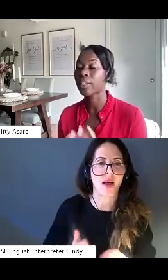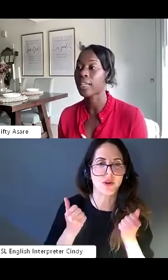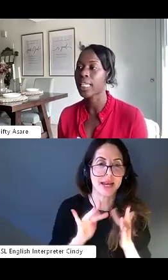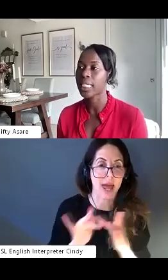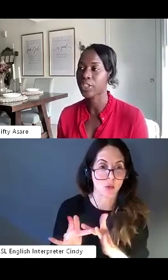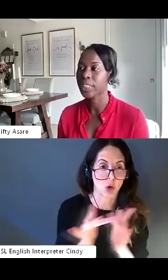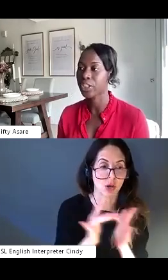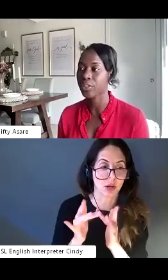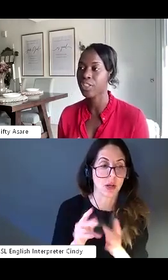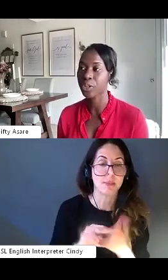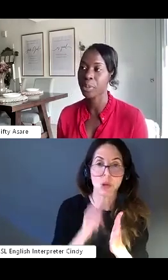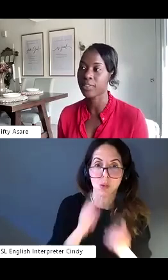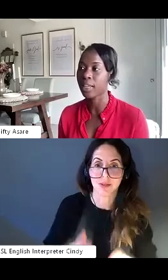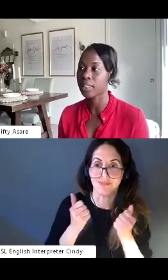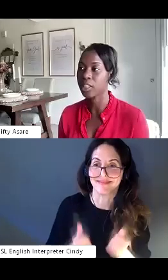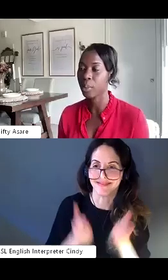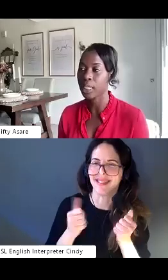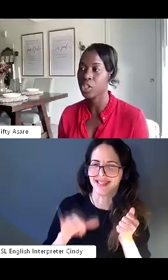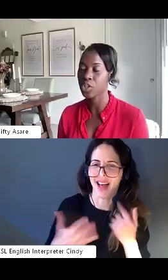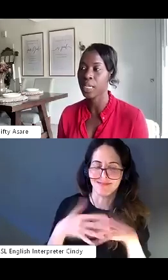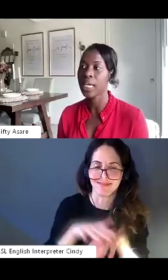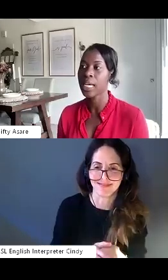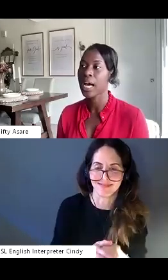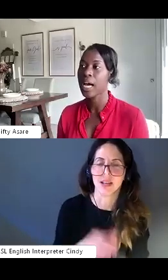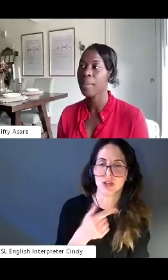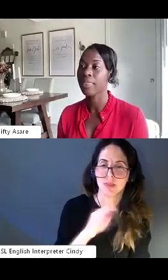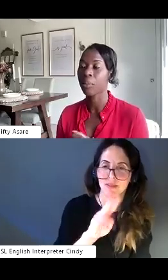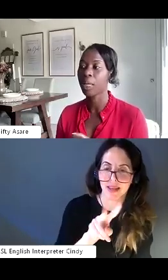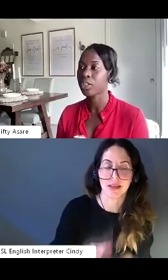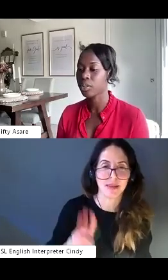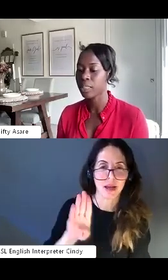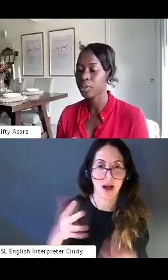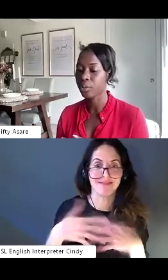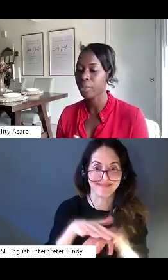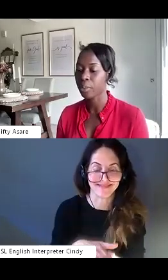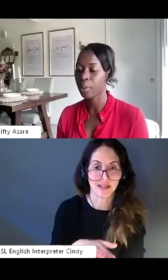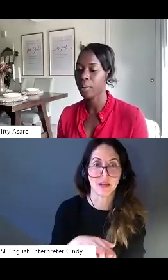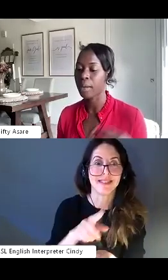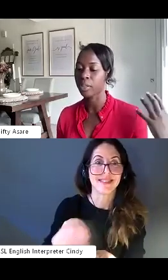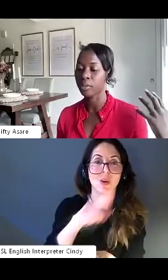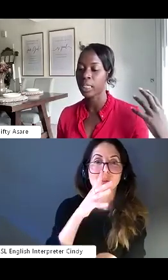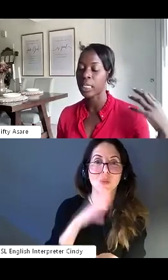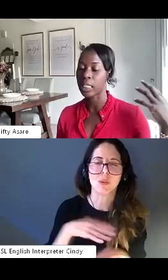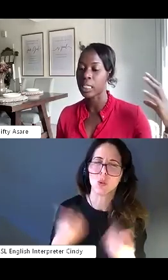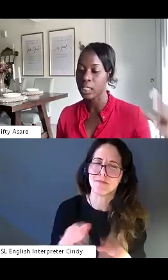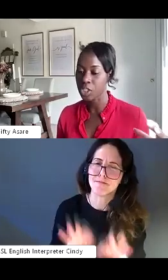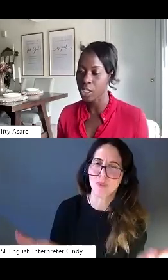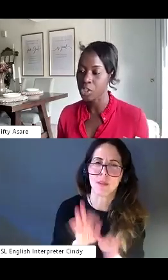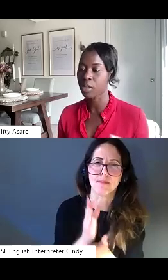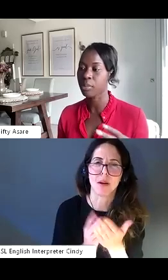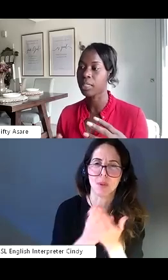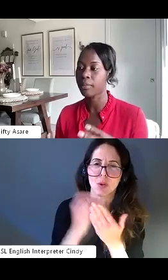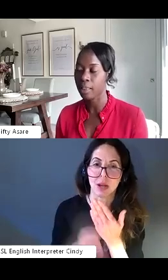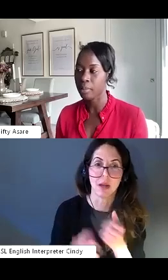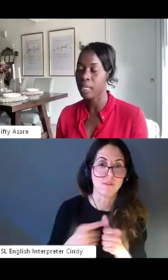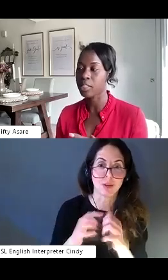that are living at the intersection of gender-based violence and brain injury. And they were instrumental throughout the program, not only in the